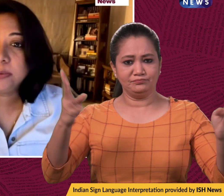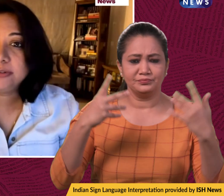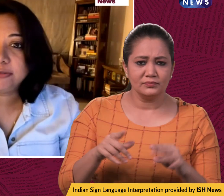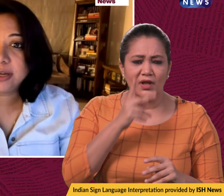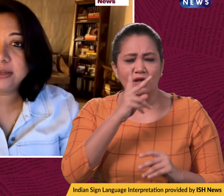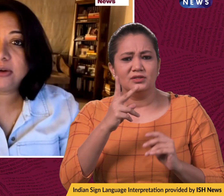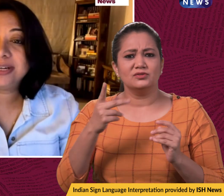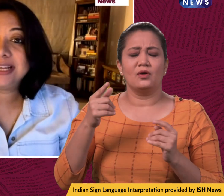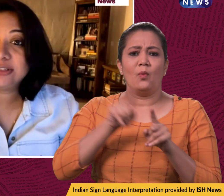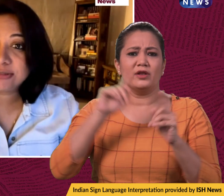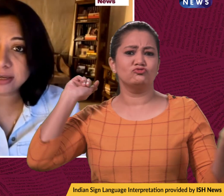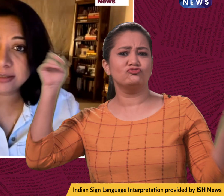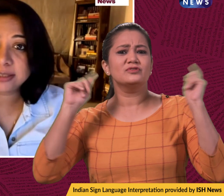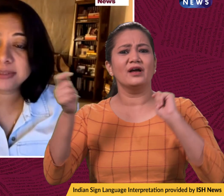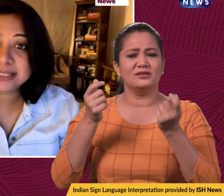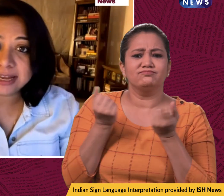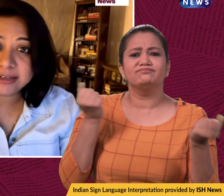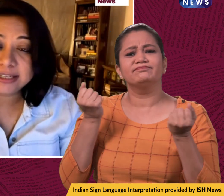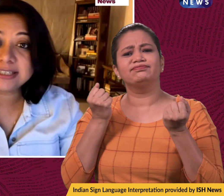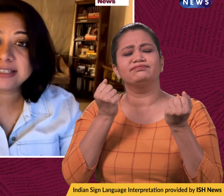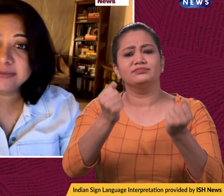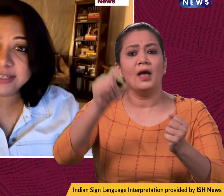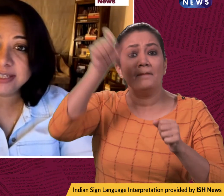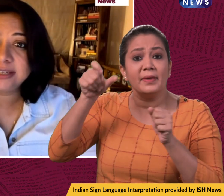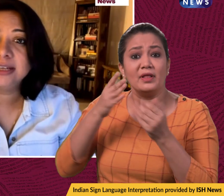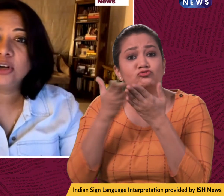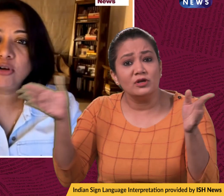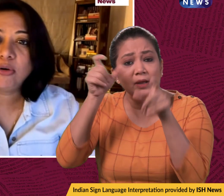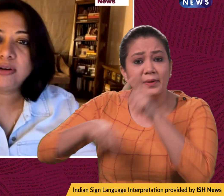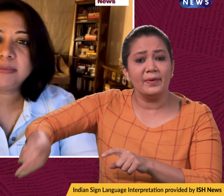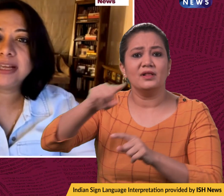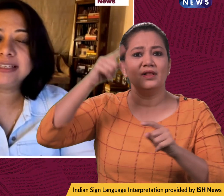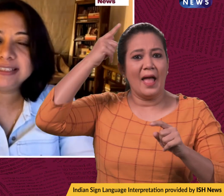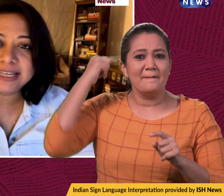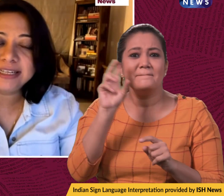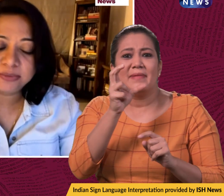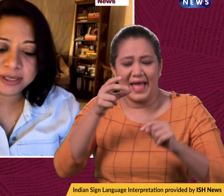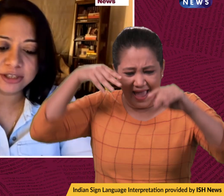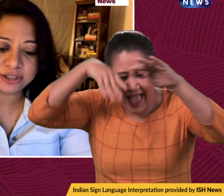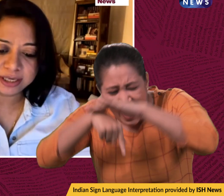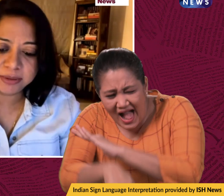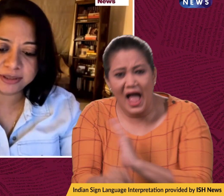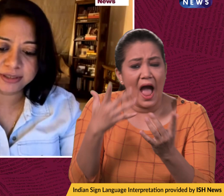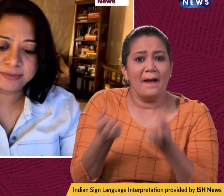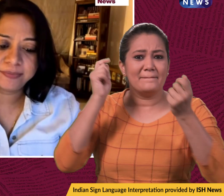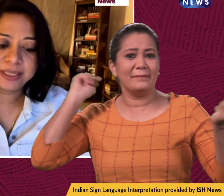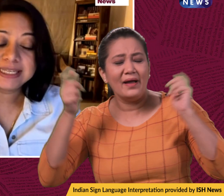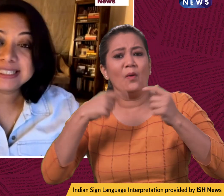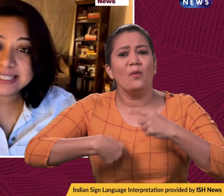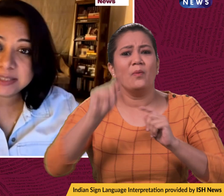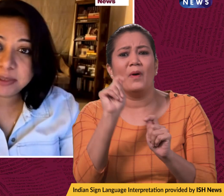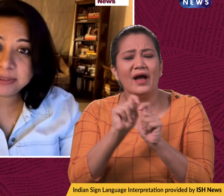They opened fire on a truck that was carrying civilian coal mine daily wage labourers.